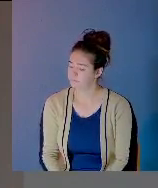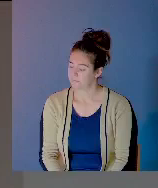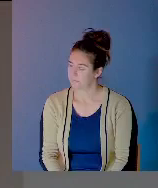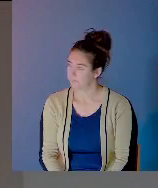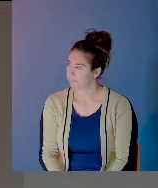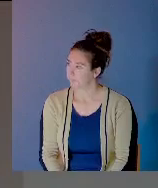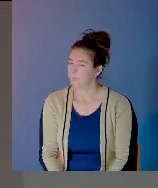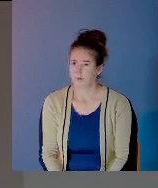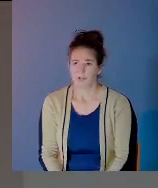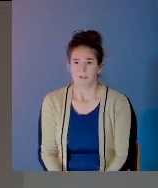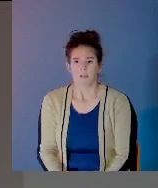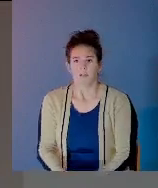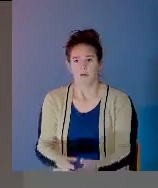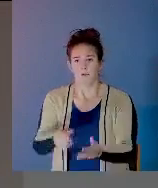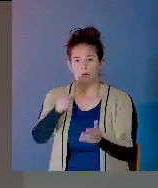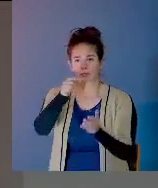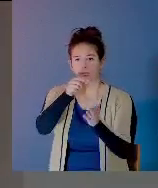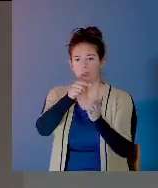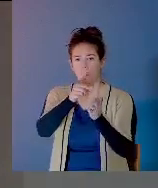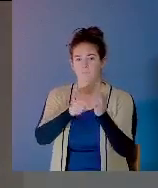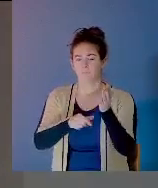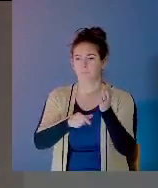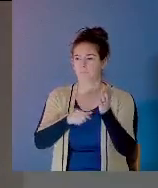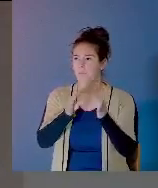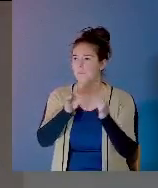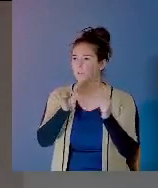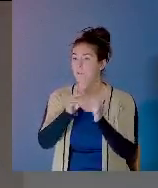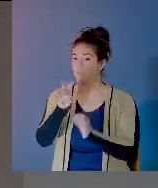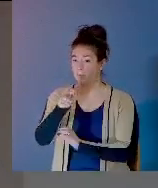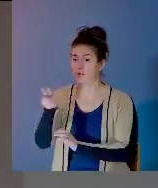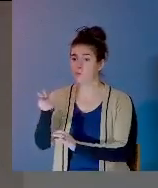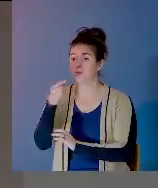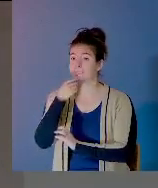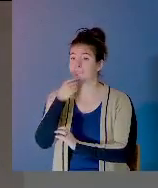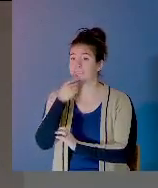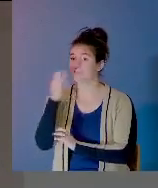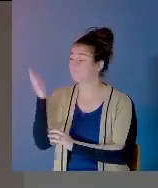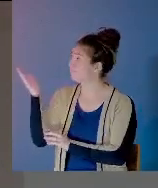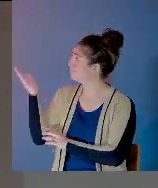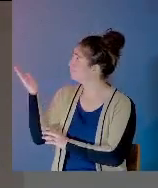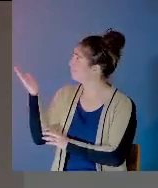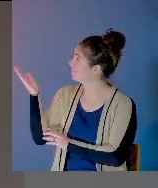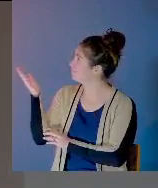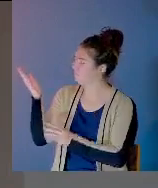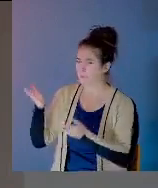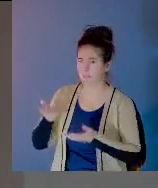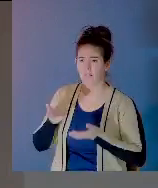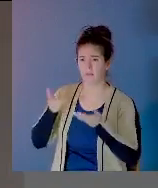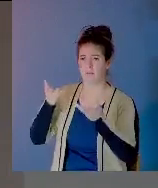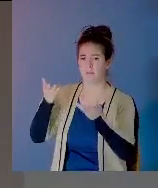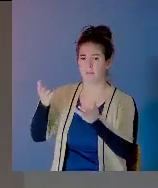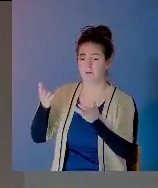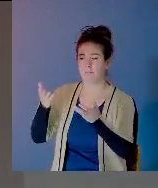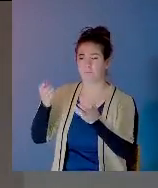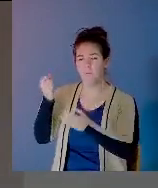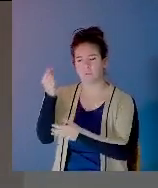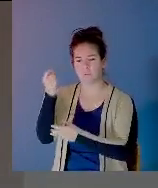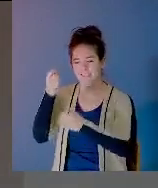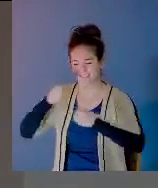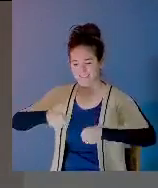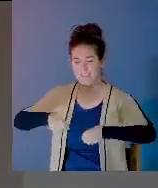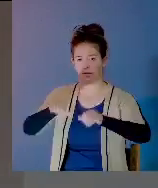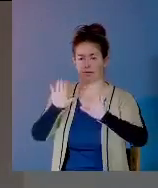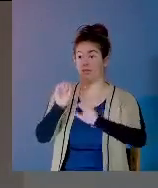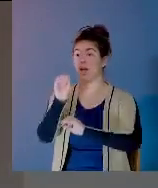verse 22, and let them sacrifice the sacrifices of thanksgiving. And the verse closes, and